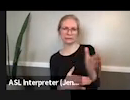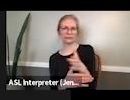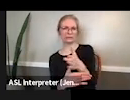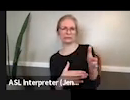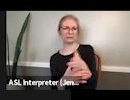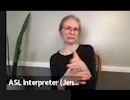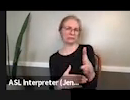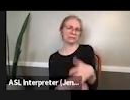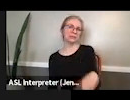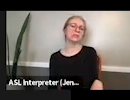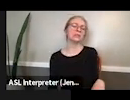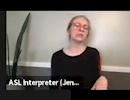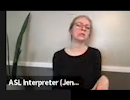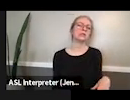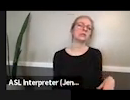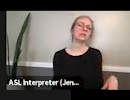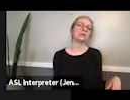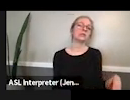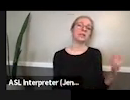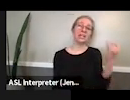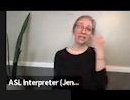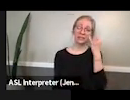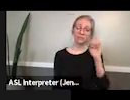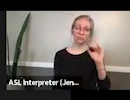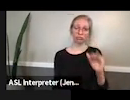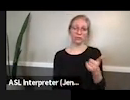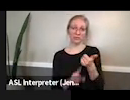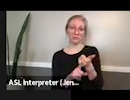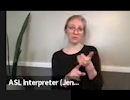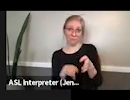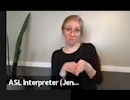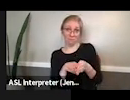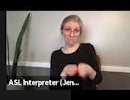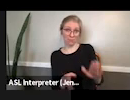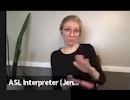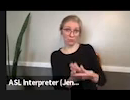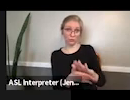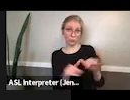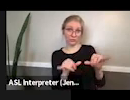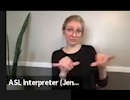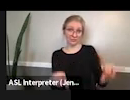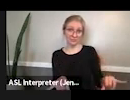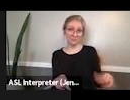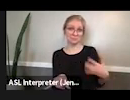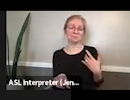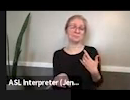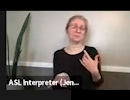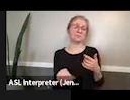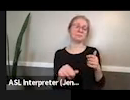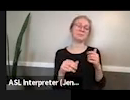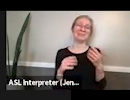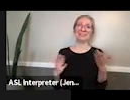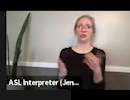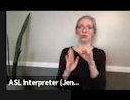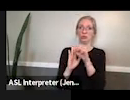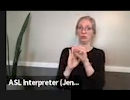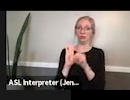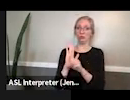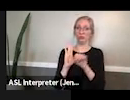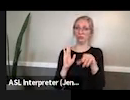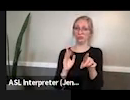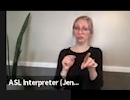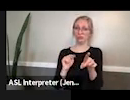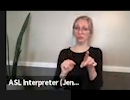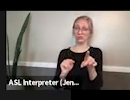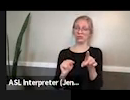some differences if a child is in the public school system. The way things work here is that with